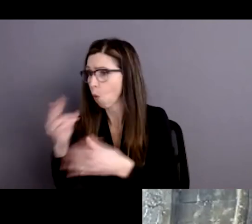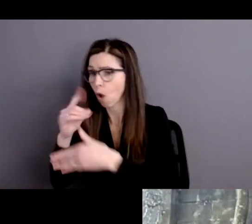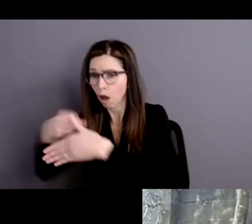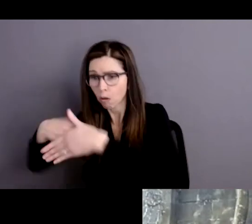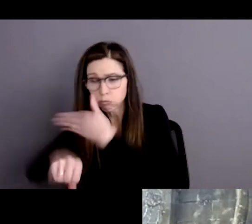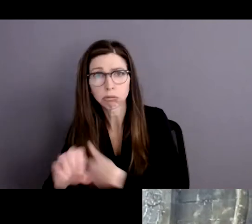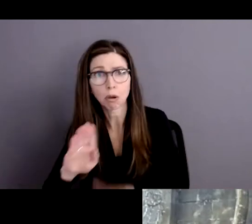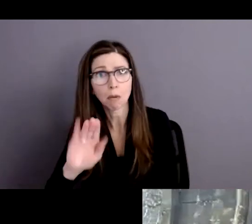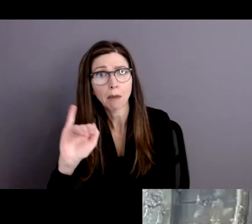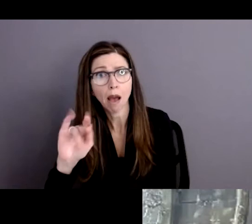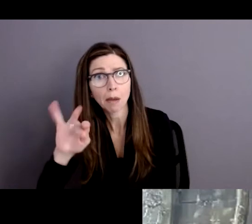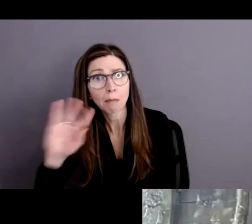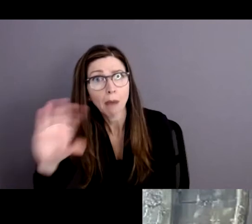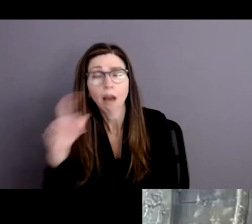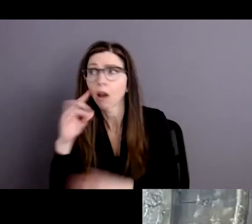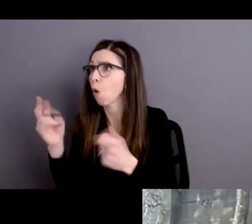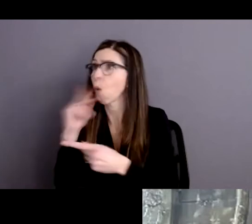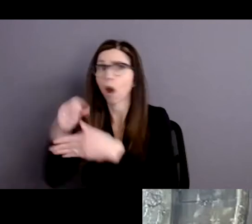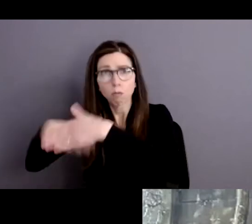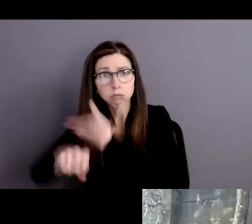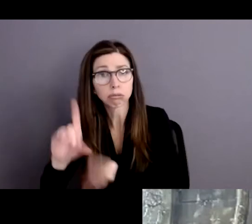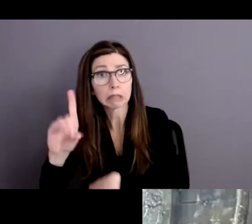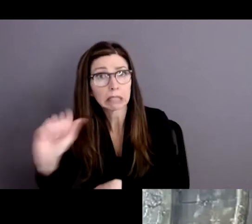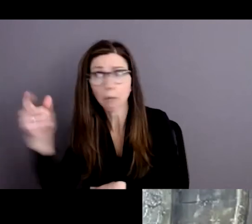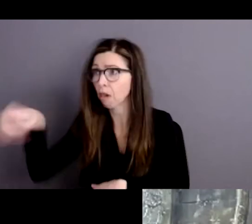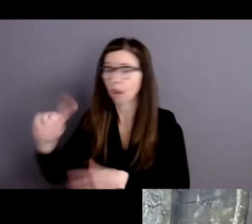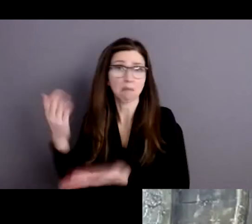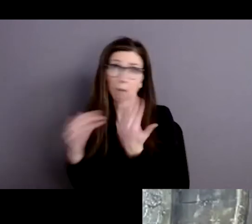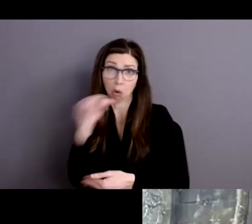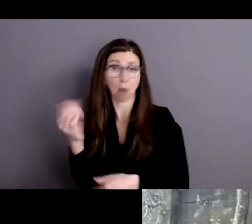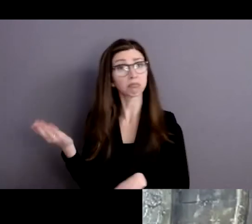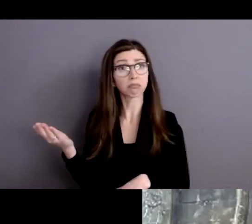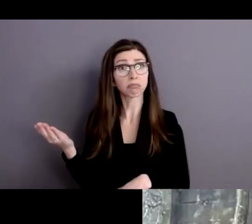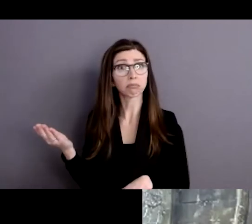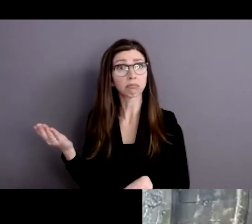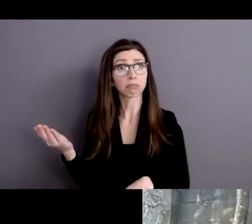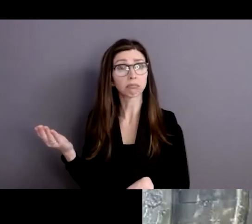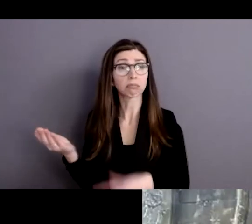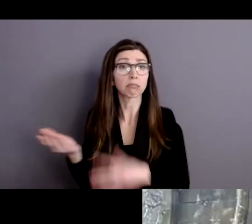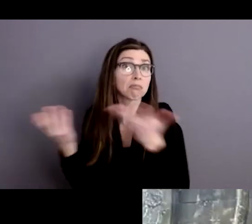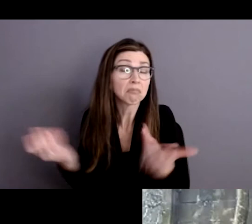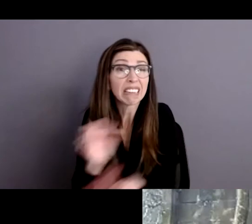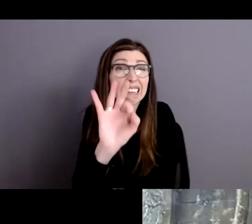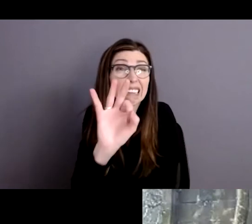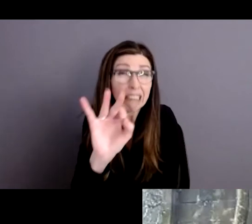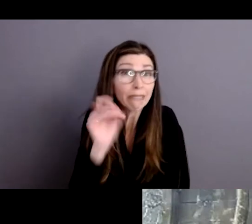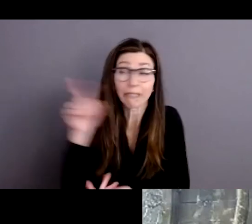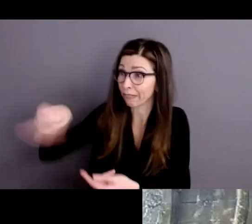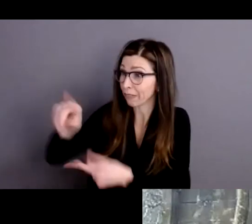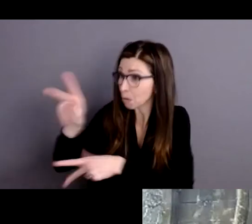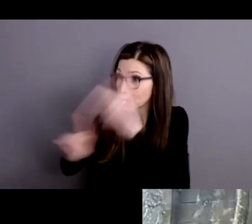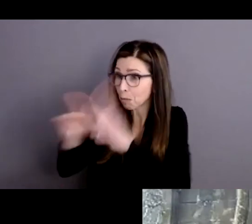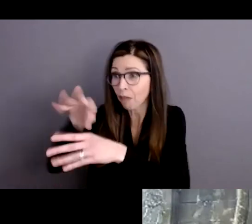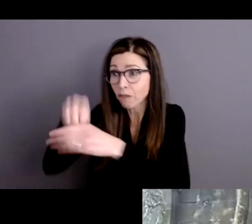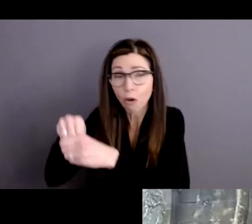being disabled. And I also have no doubts that if there were Indigenous